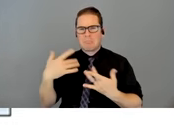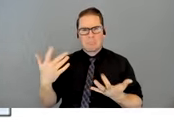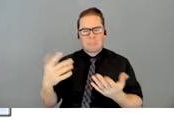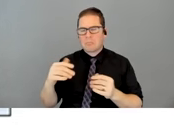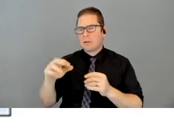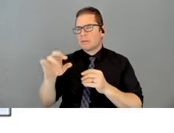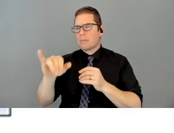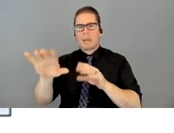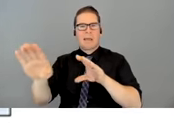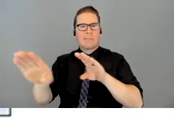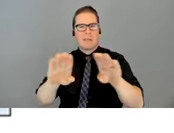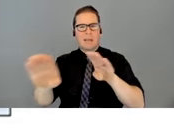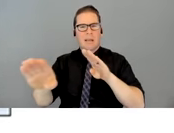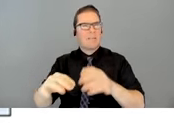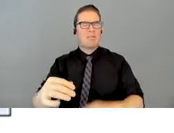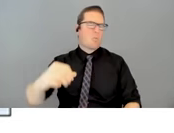just being defiant,